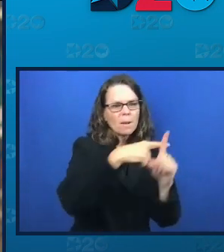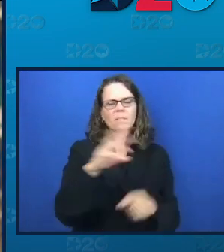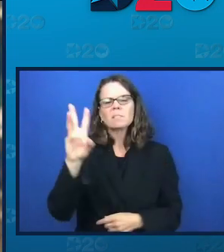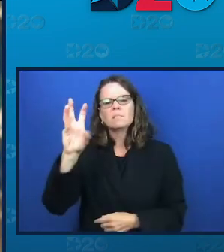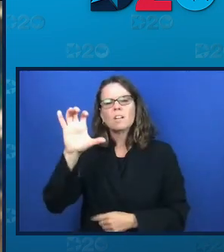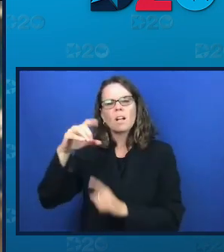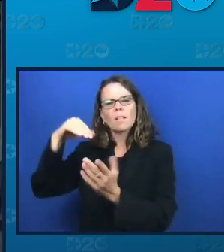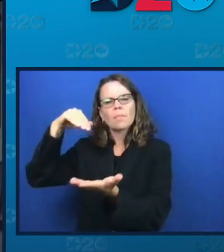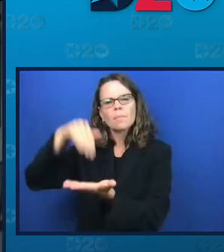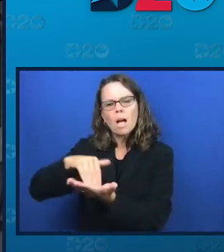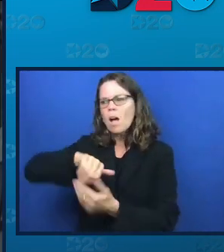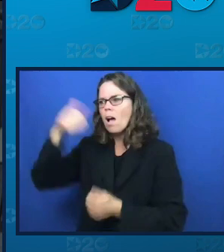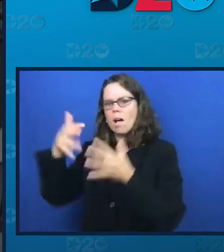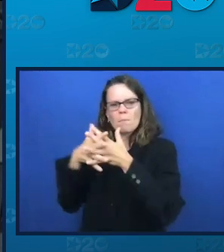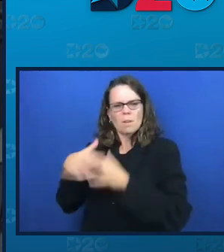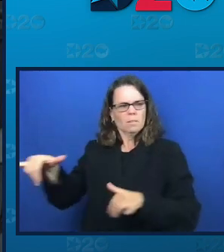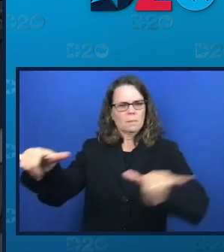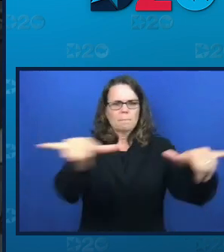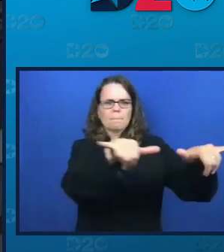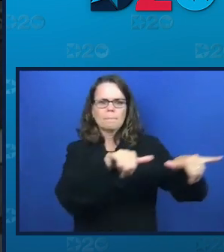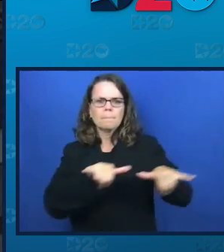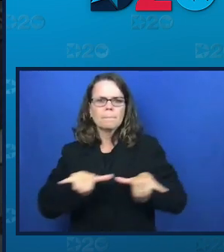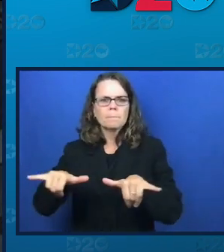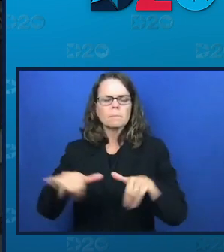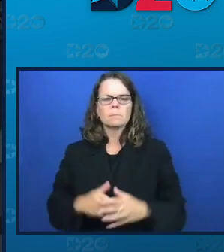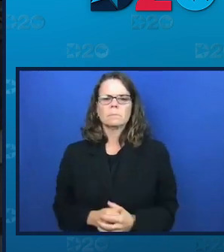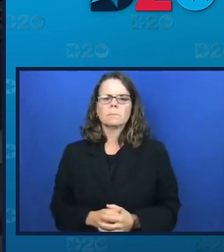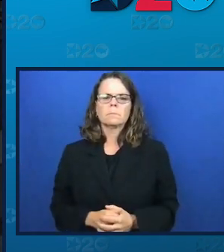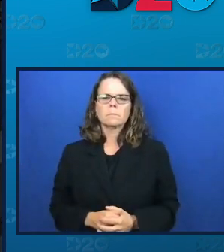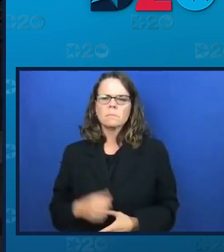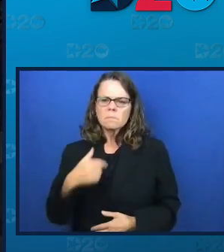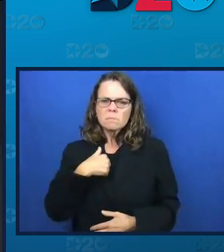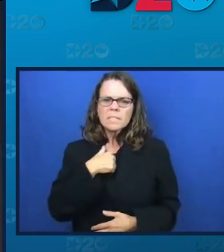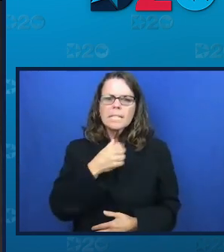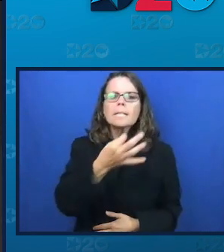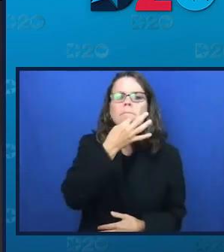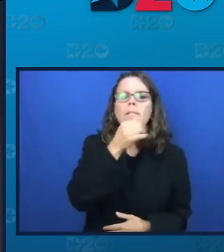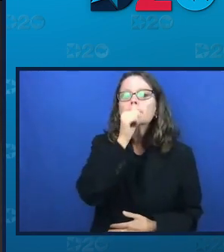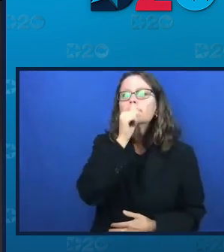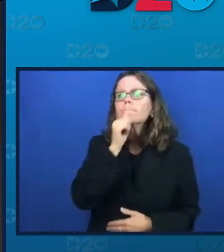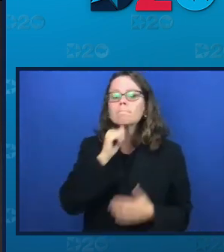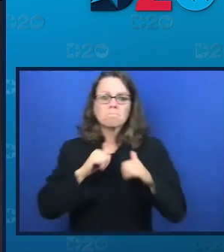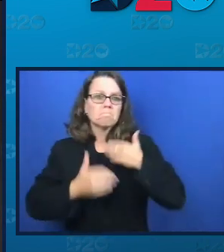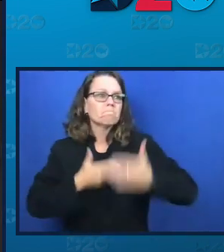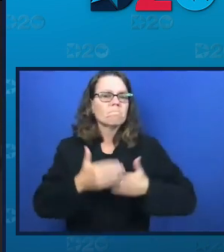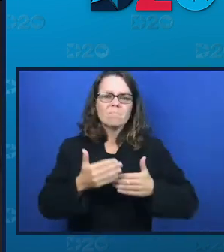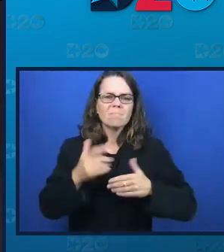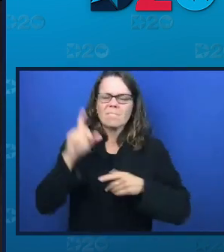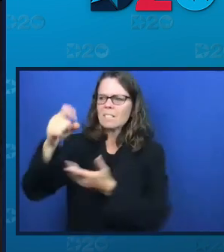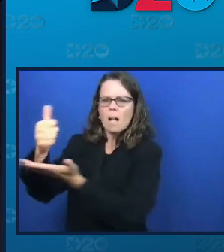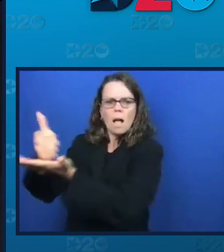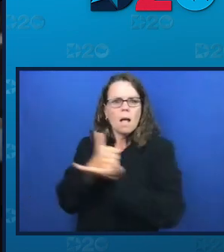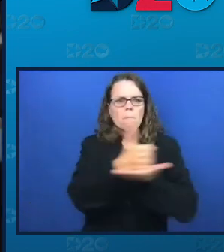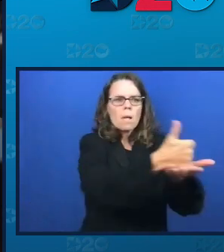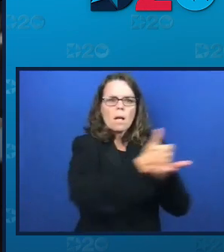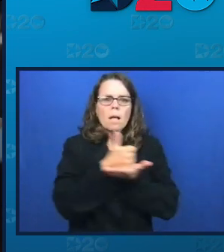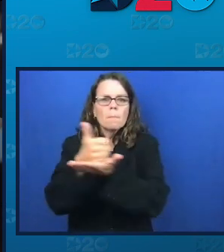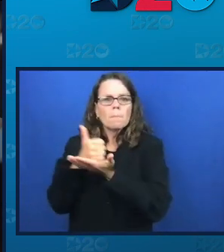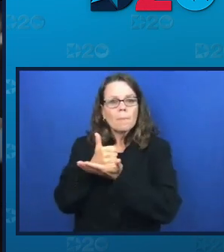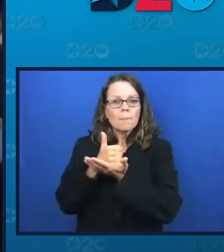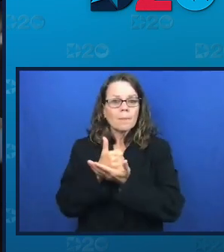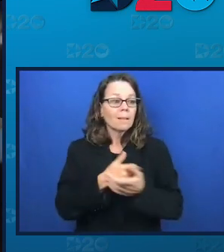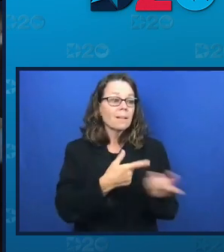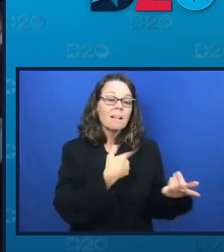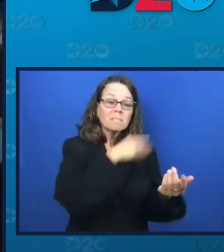the help that I've had. When you have a son or daughter, husband, wife, someone you adore, You become as educated as you can, as quickly as you